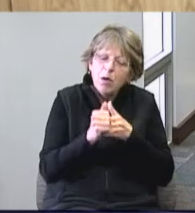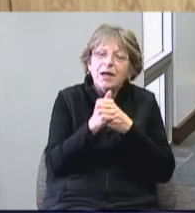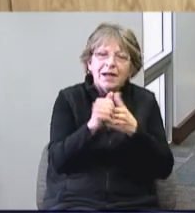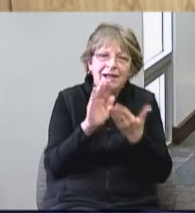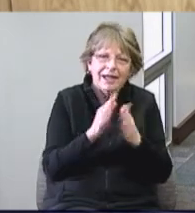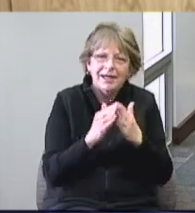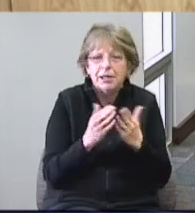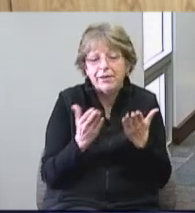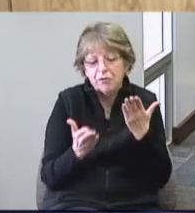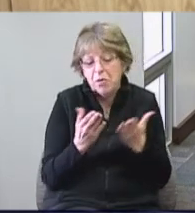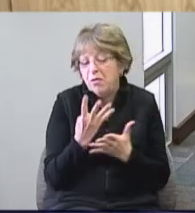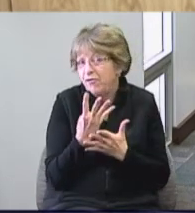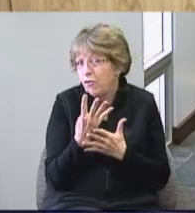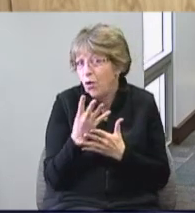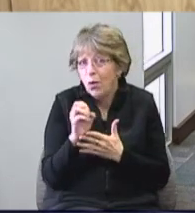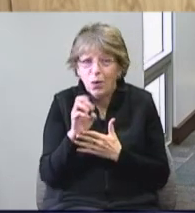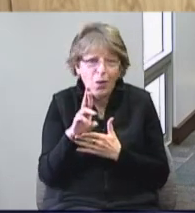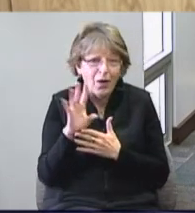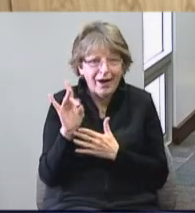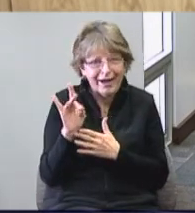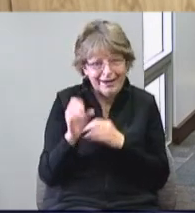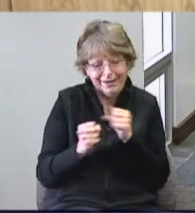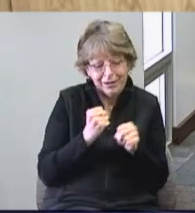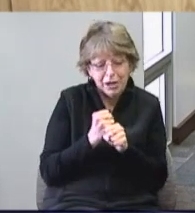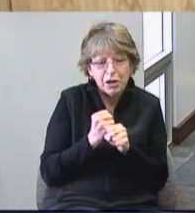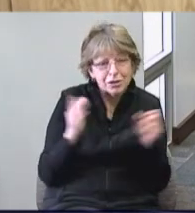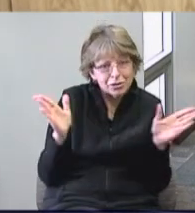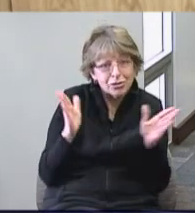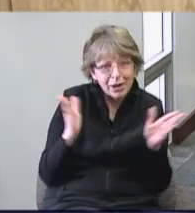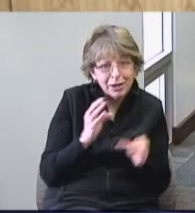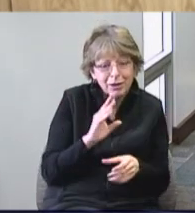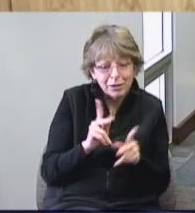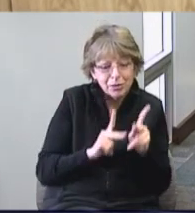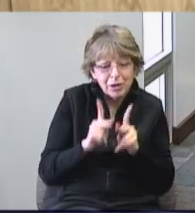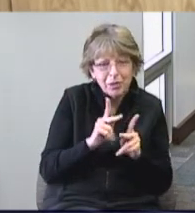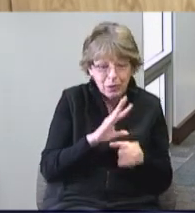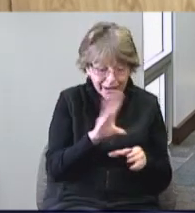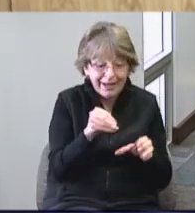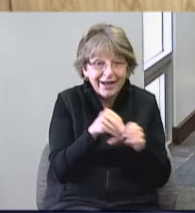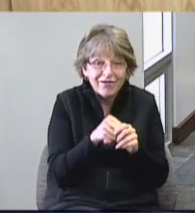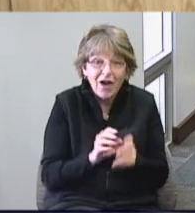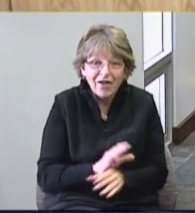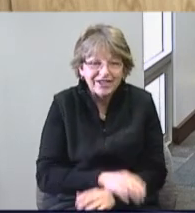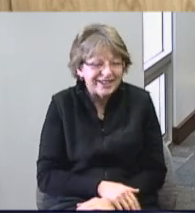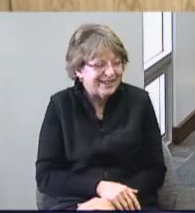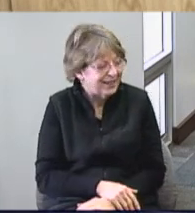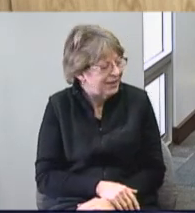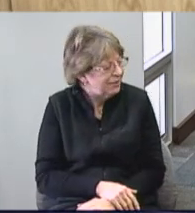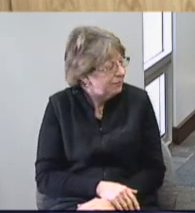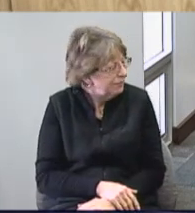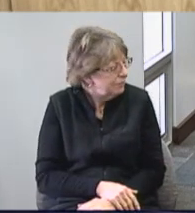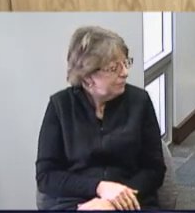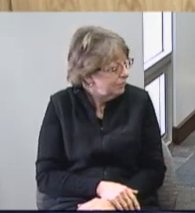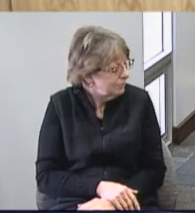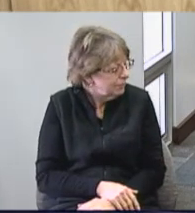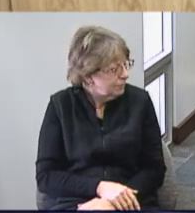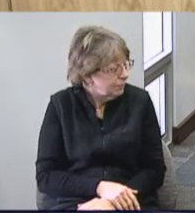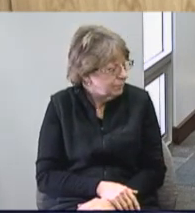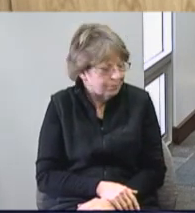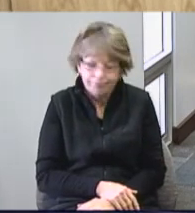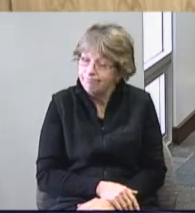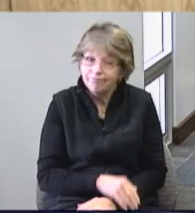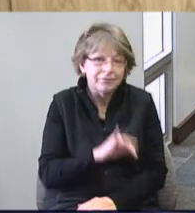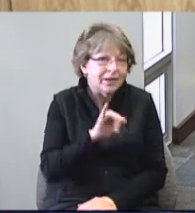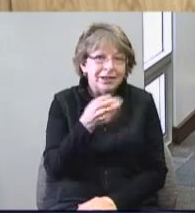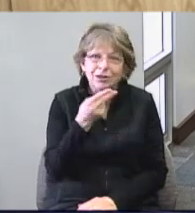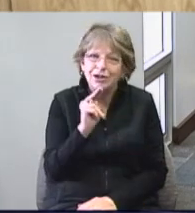to 8 years. So I would encourage people to get involved with the process. So. Thank you. John? No,